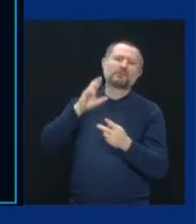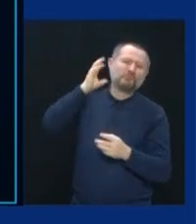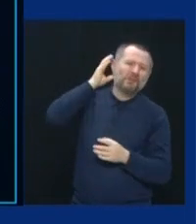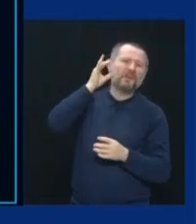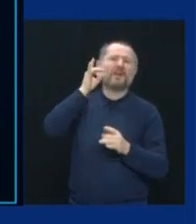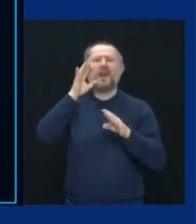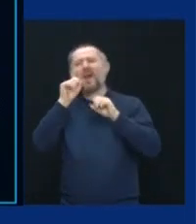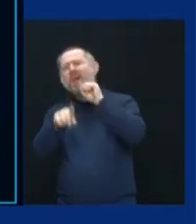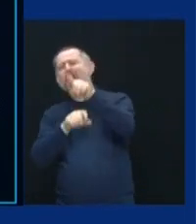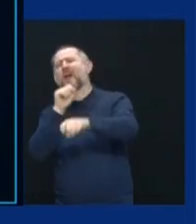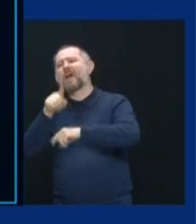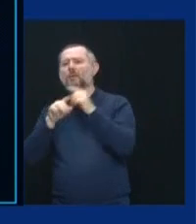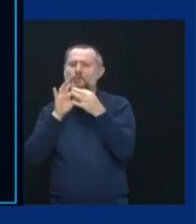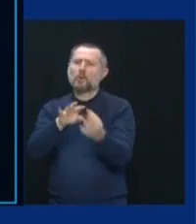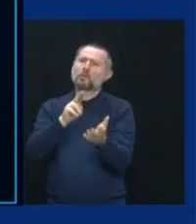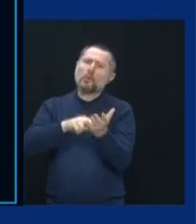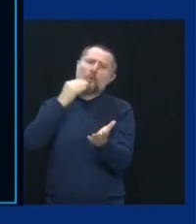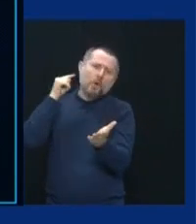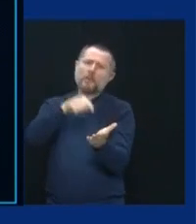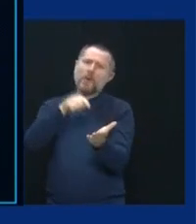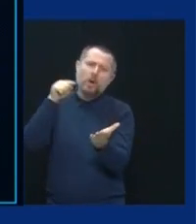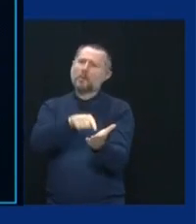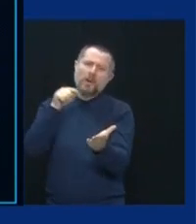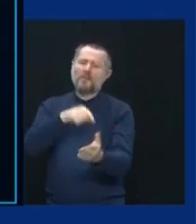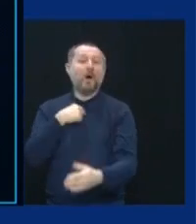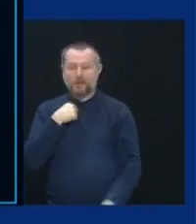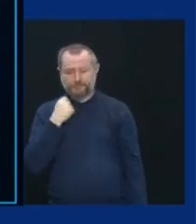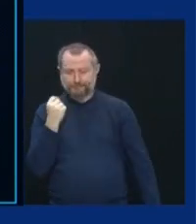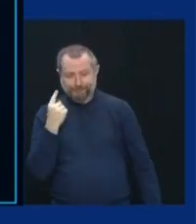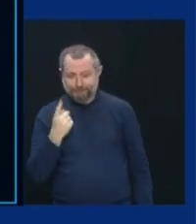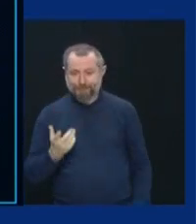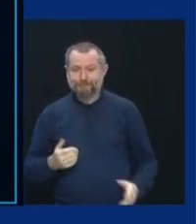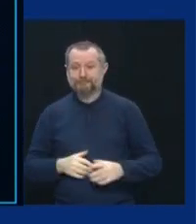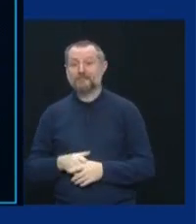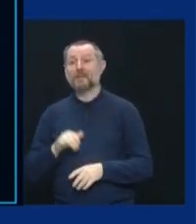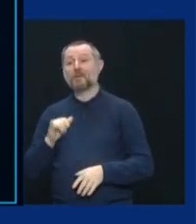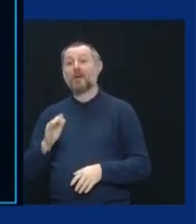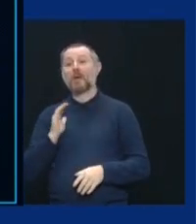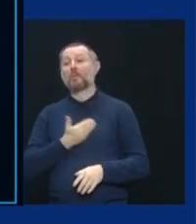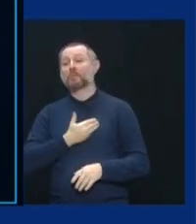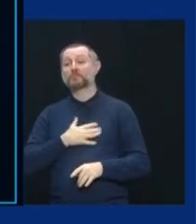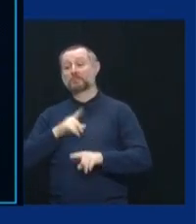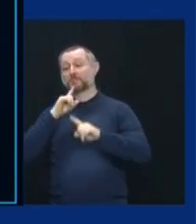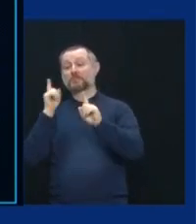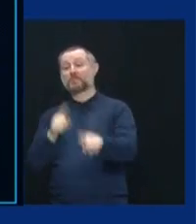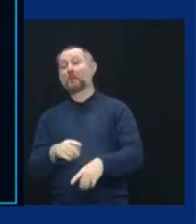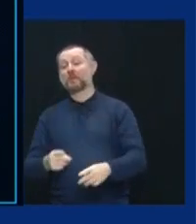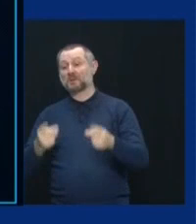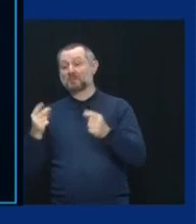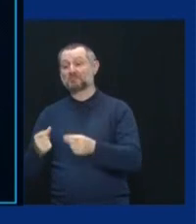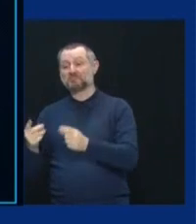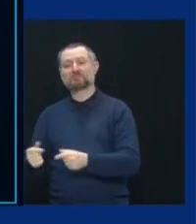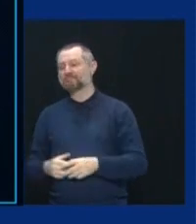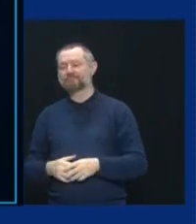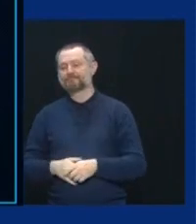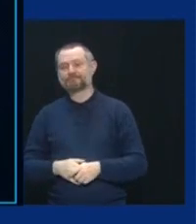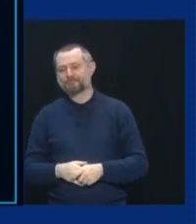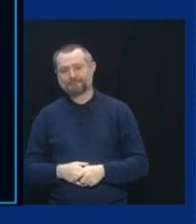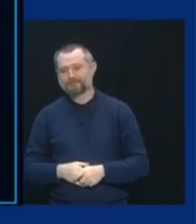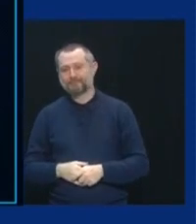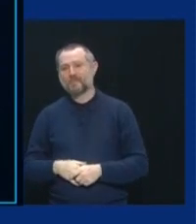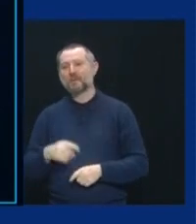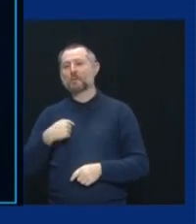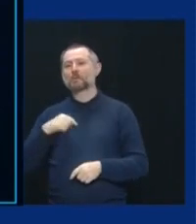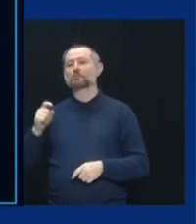homes primarily. And I understand that they were not answered quickly enough. And they should have been